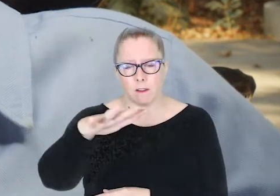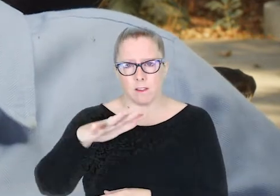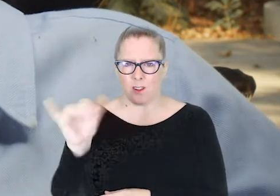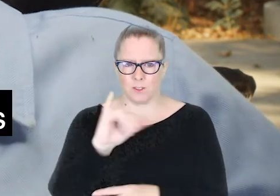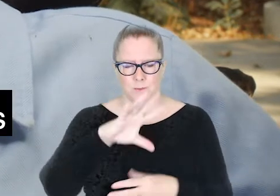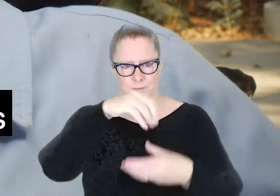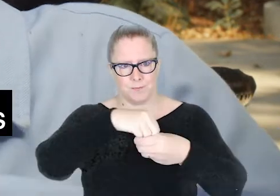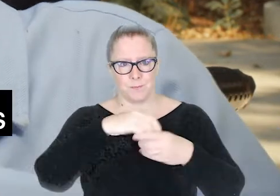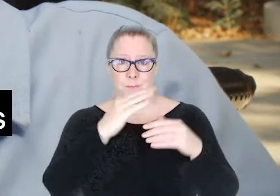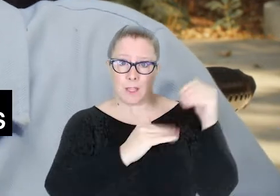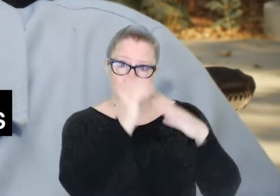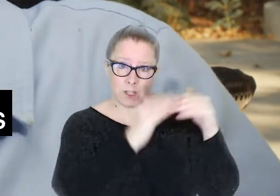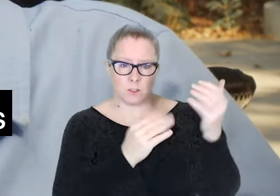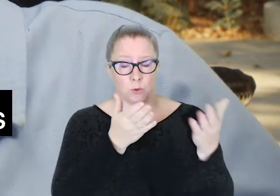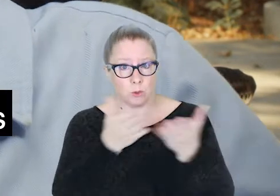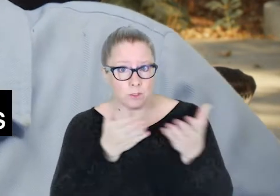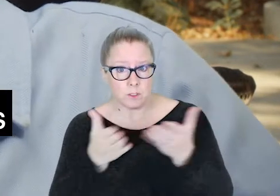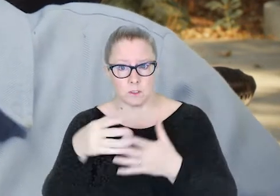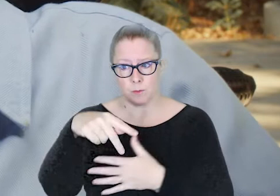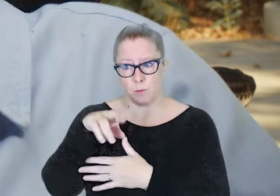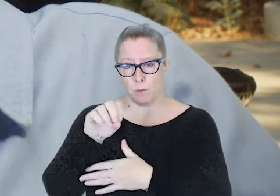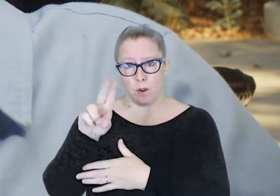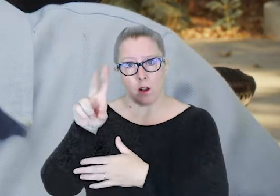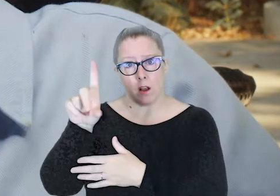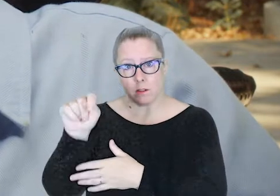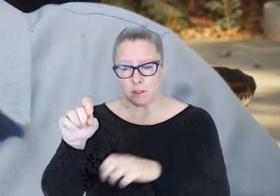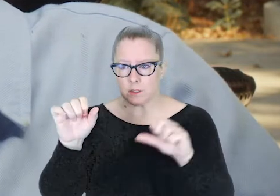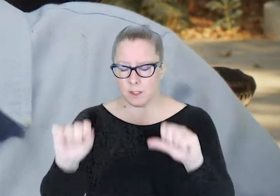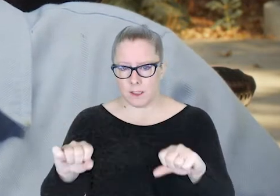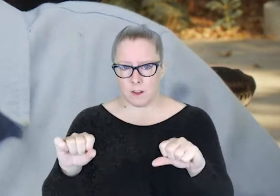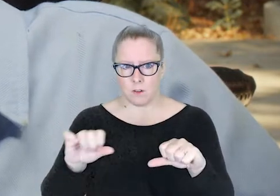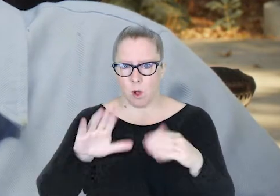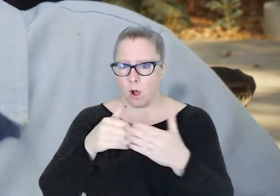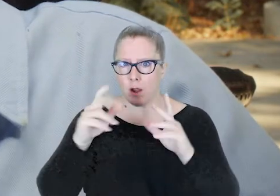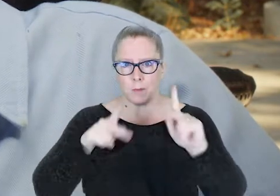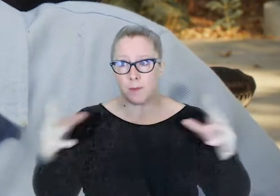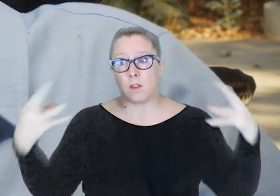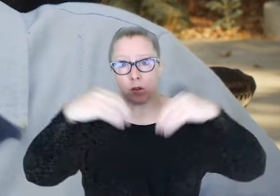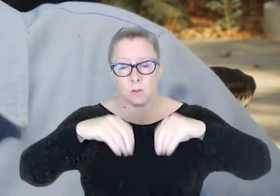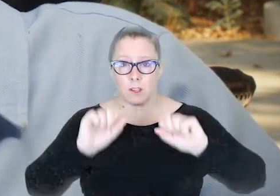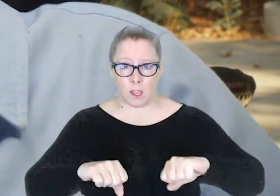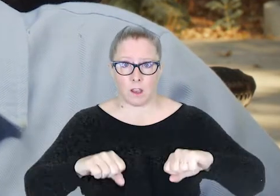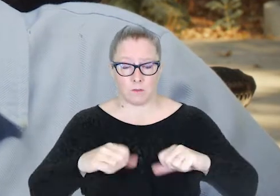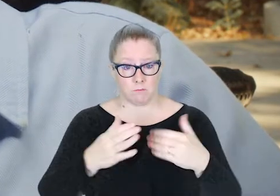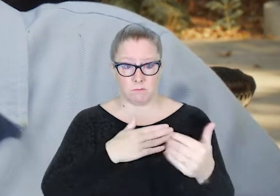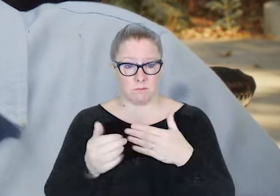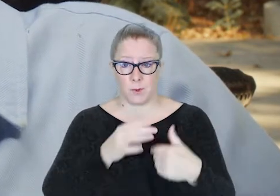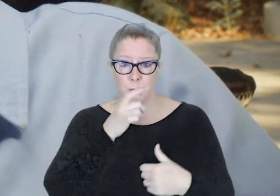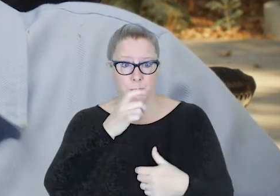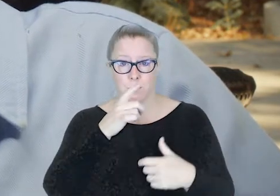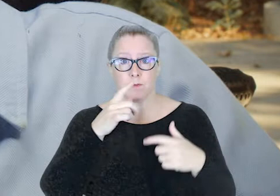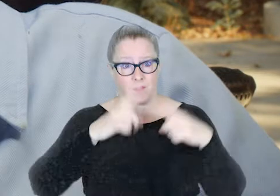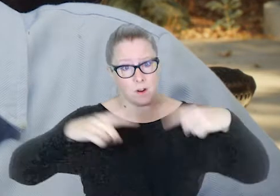or space. It also includes facilities or services that are capable of accommodating the needs of a